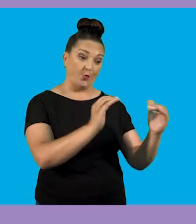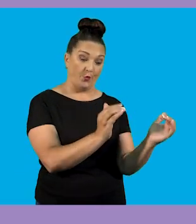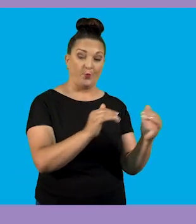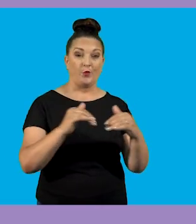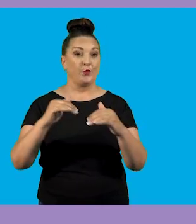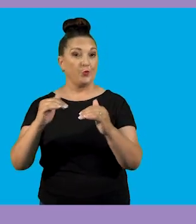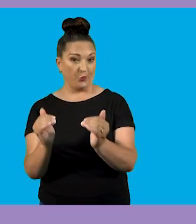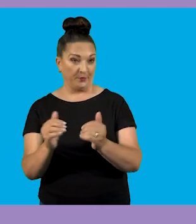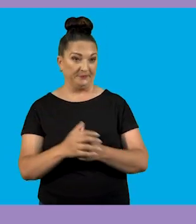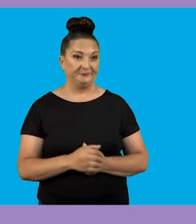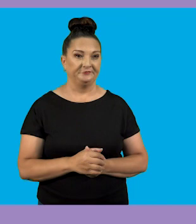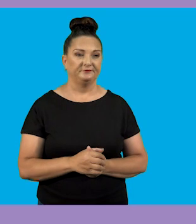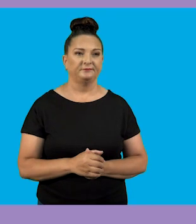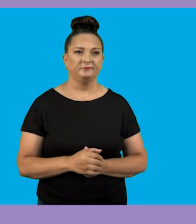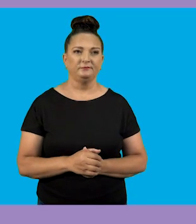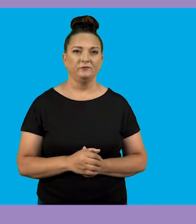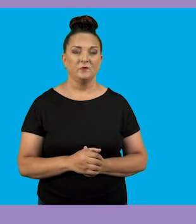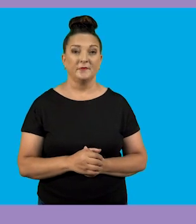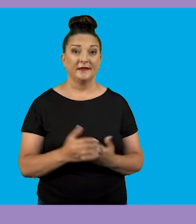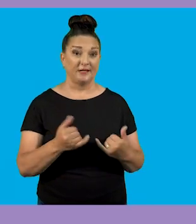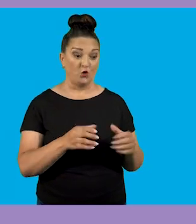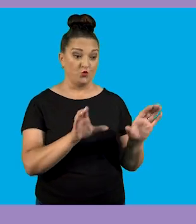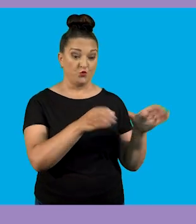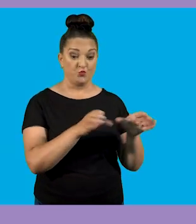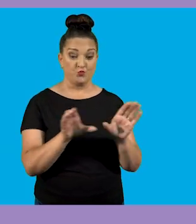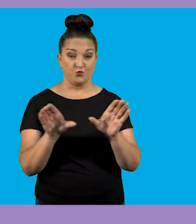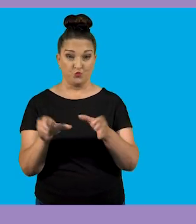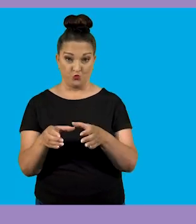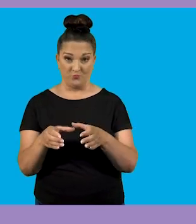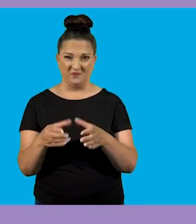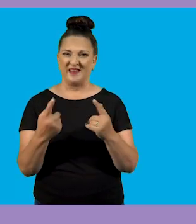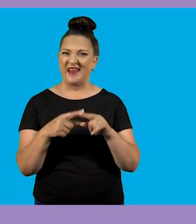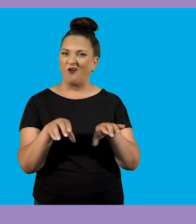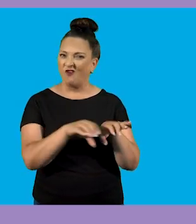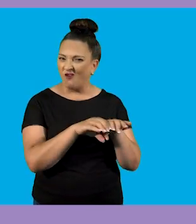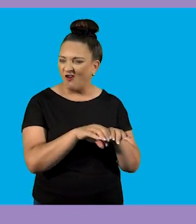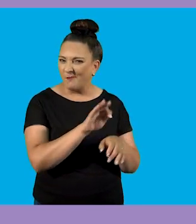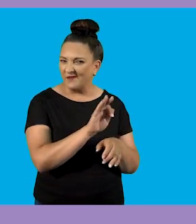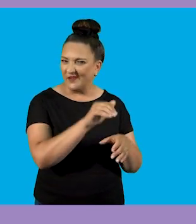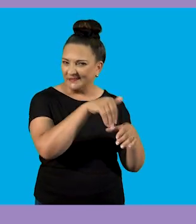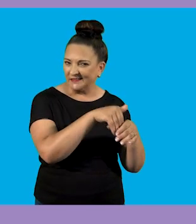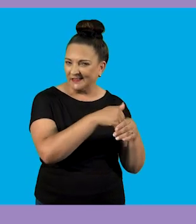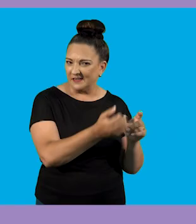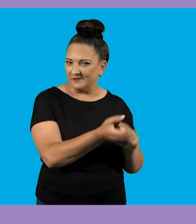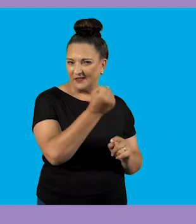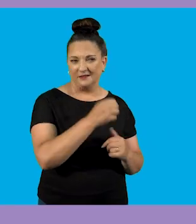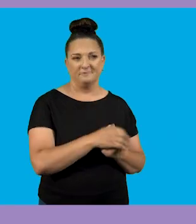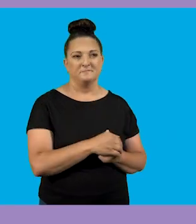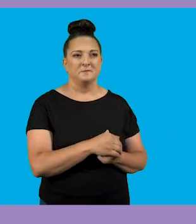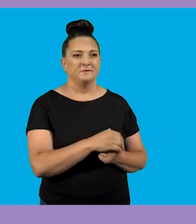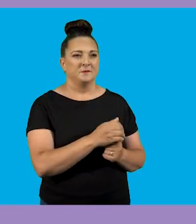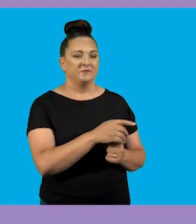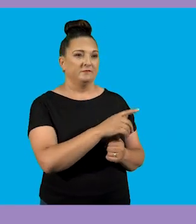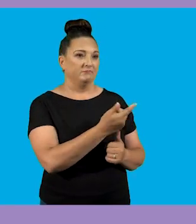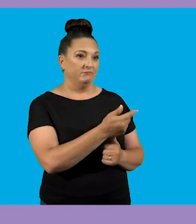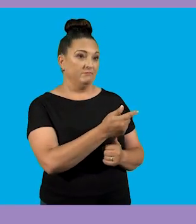two, and then when we group them into two groups, we are going to find the common factor in each of them. So the common factor with the first group